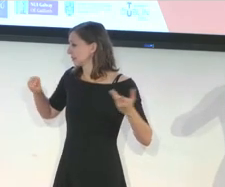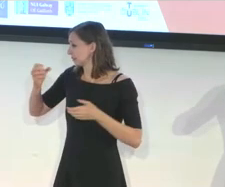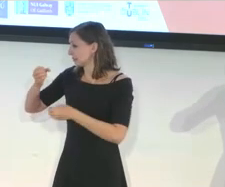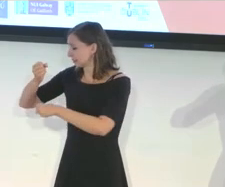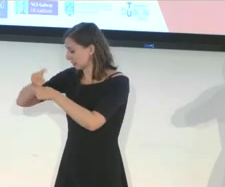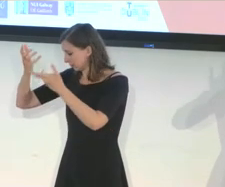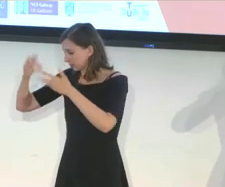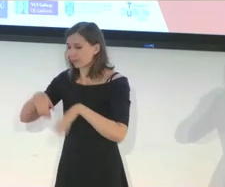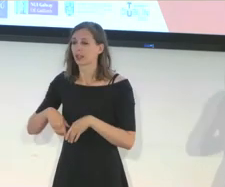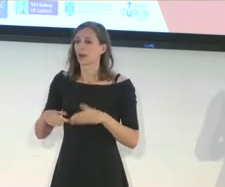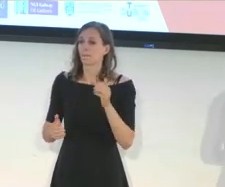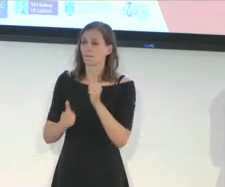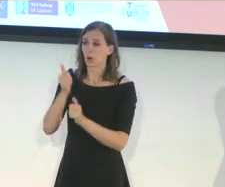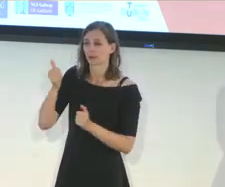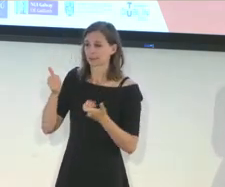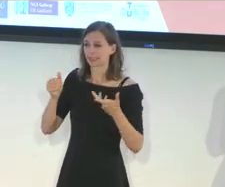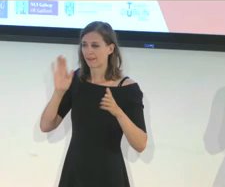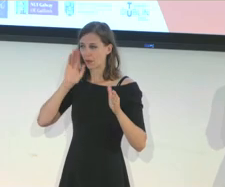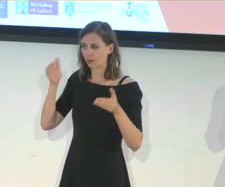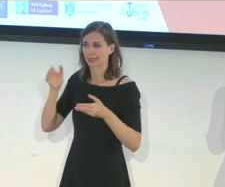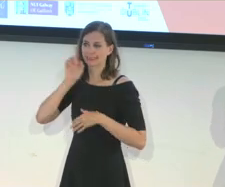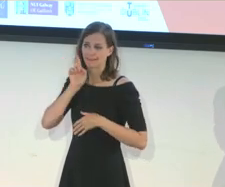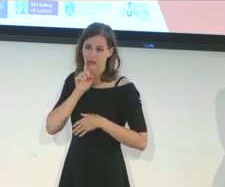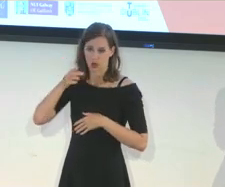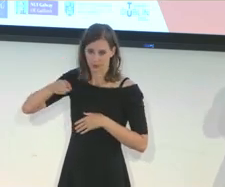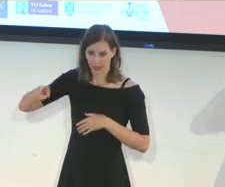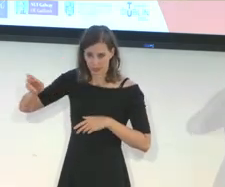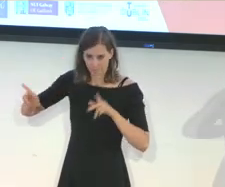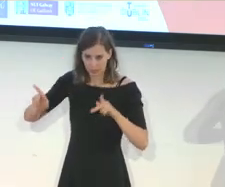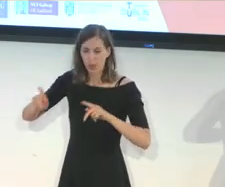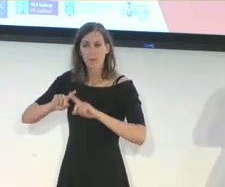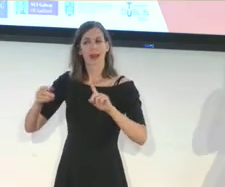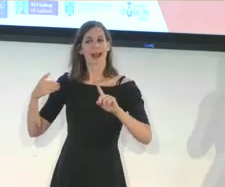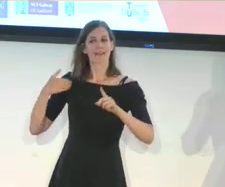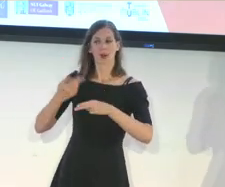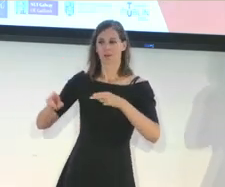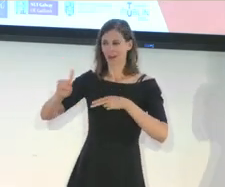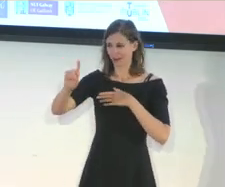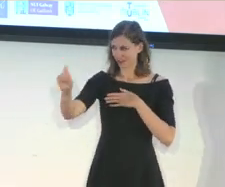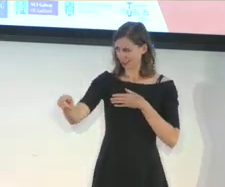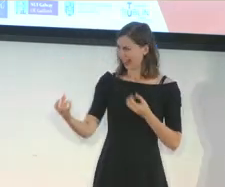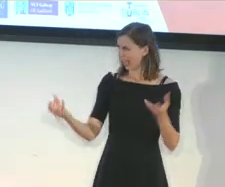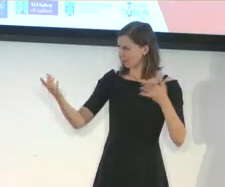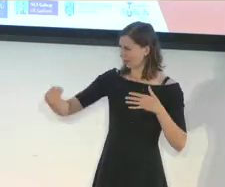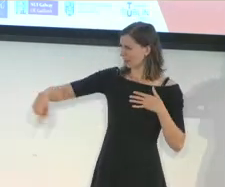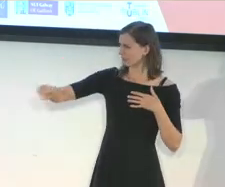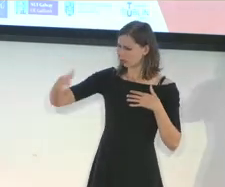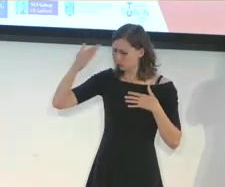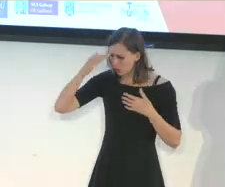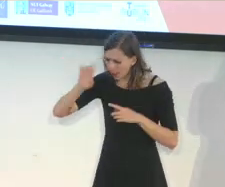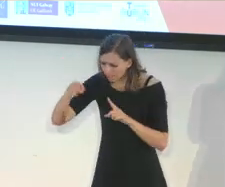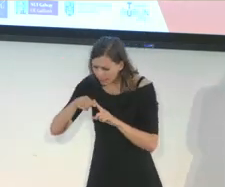people. I just have a quick question here. How many of you are aware of McGurk